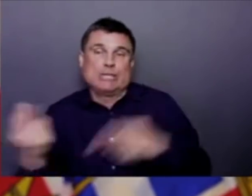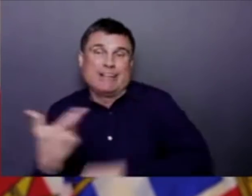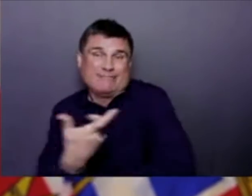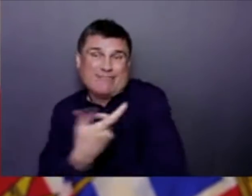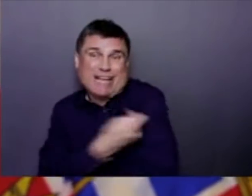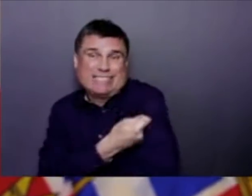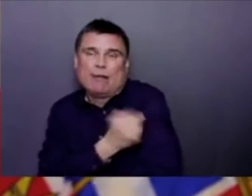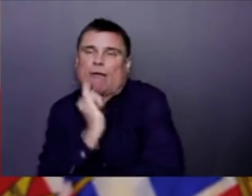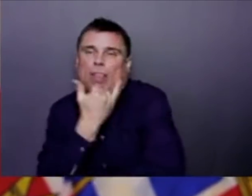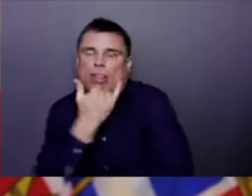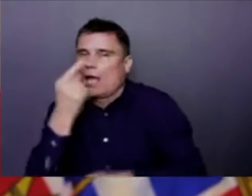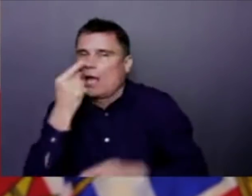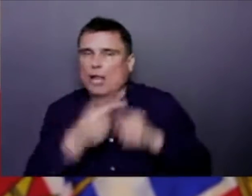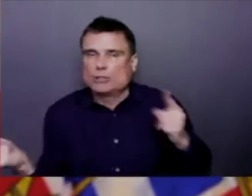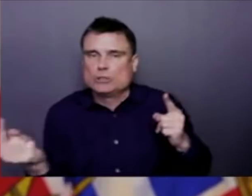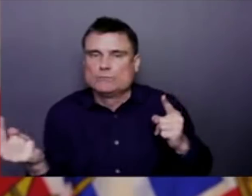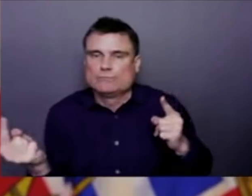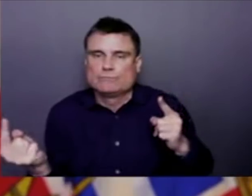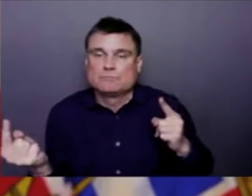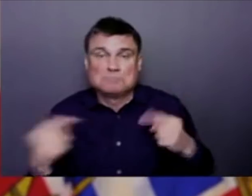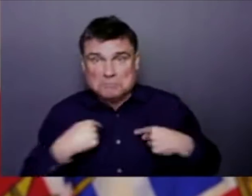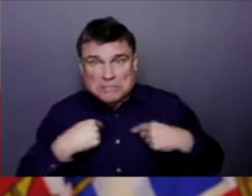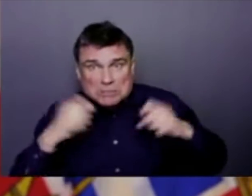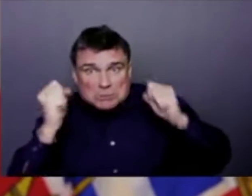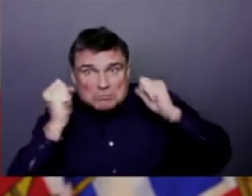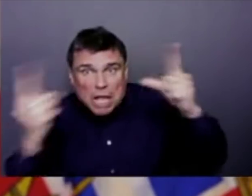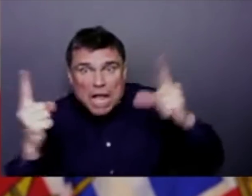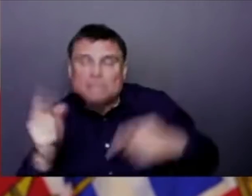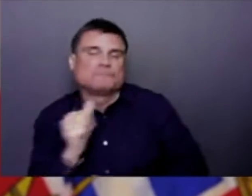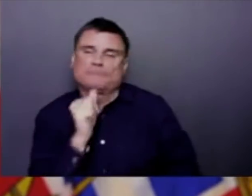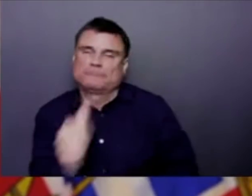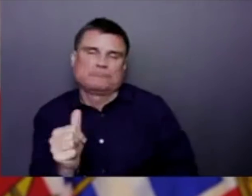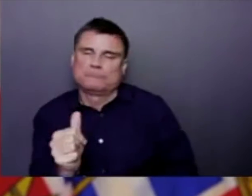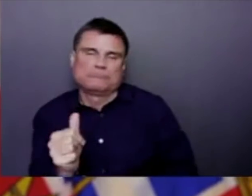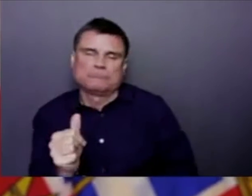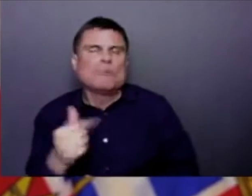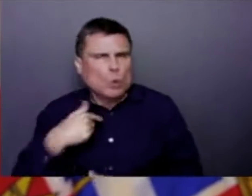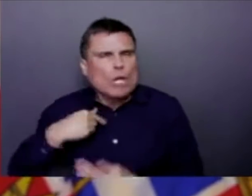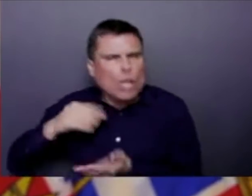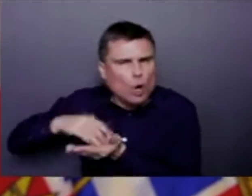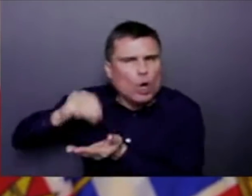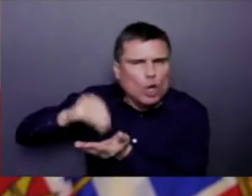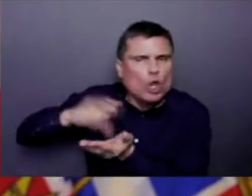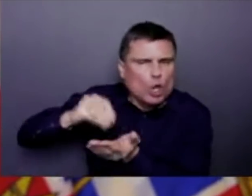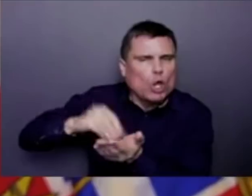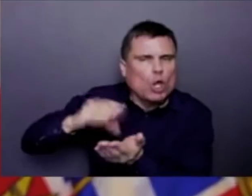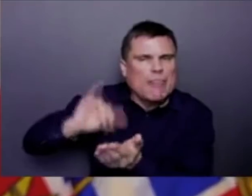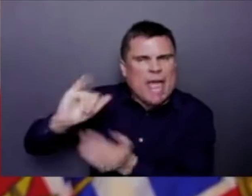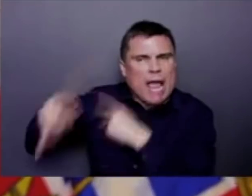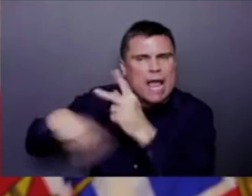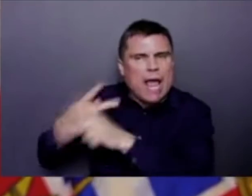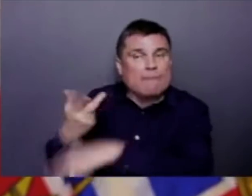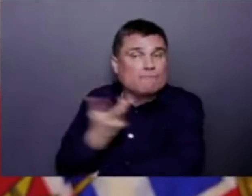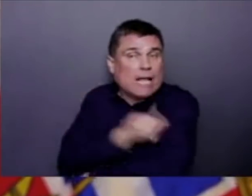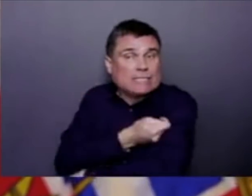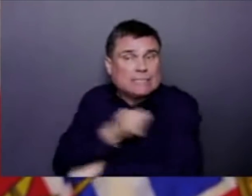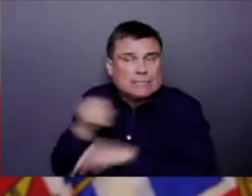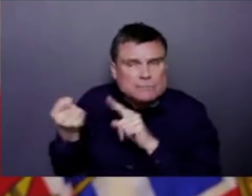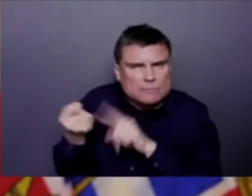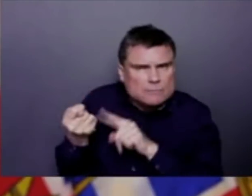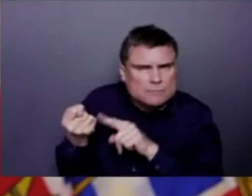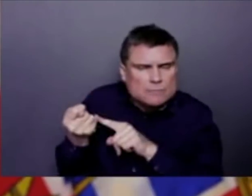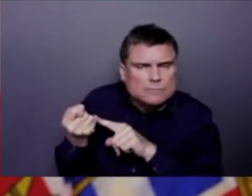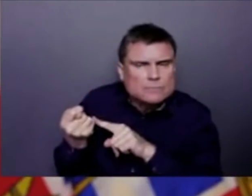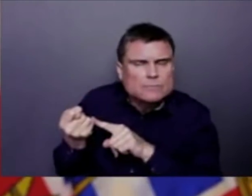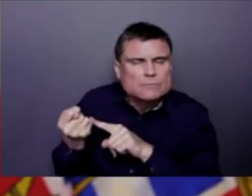about the messenger RNA vaccines and what we have seen in other jurisdictions. Both of these allergic